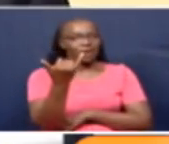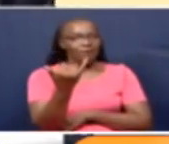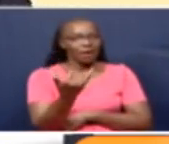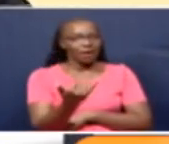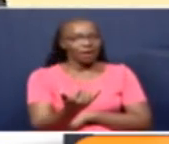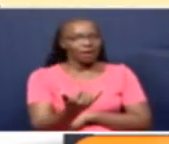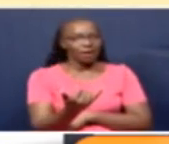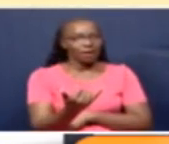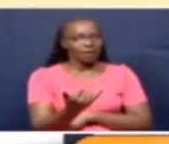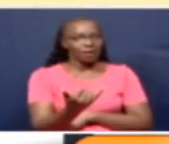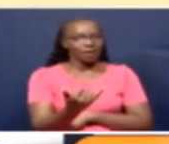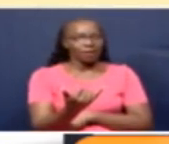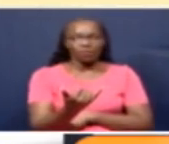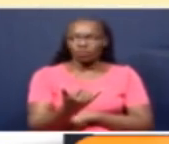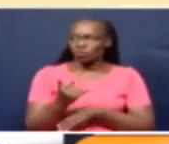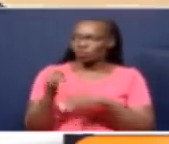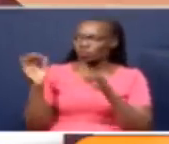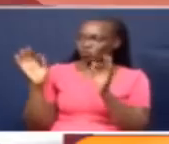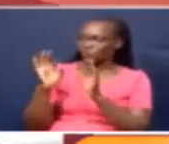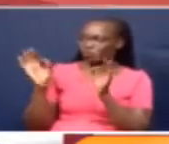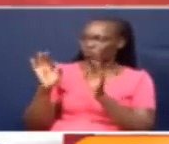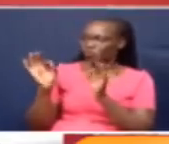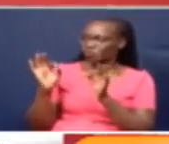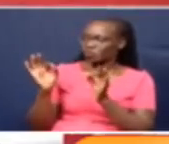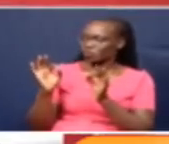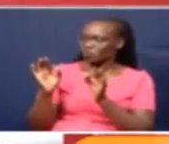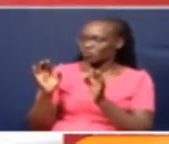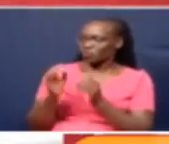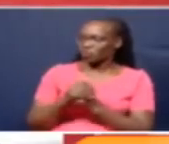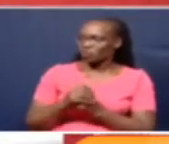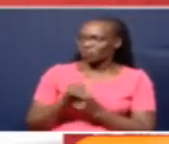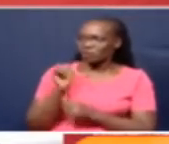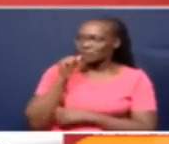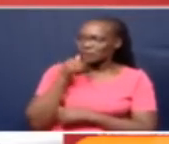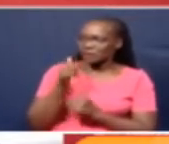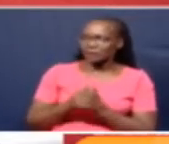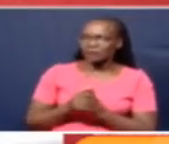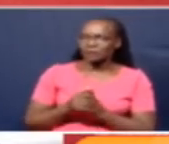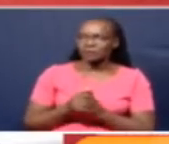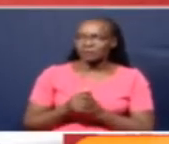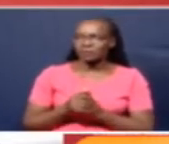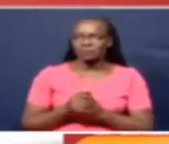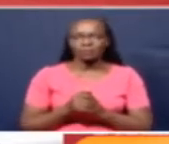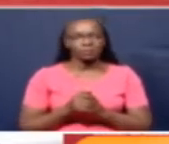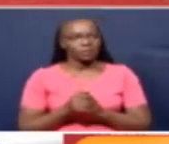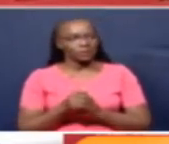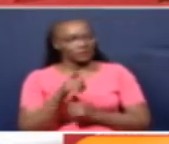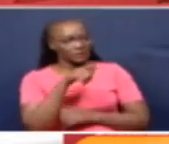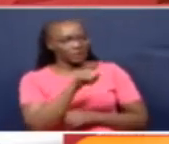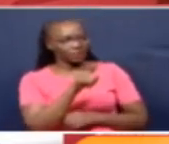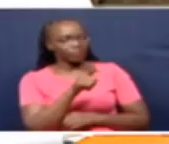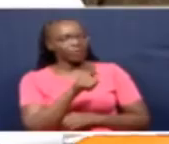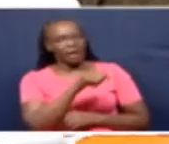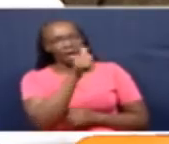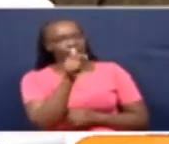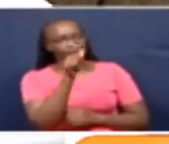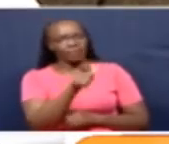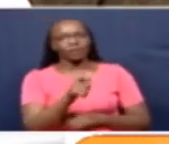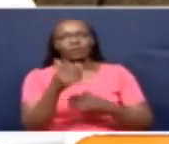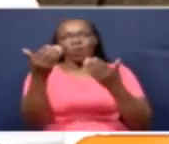young. Boom. You wrote that? No. That's a cover. Somebody else. Welcome back to Jeff